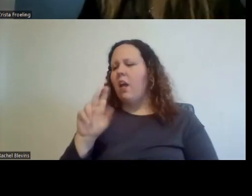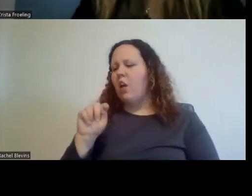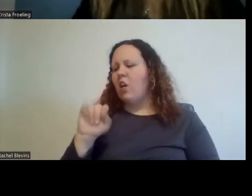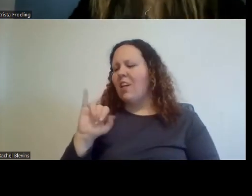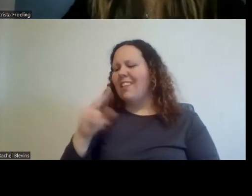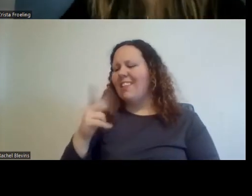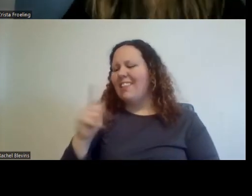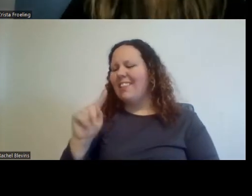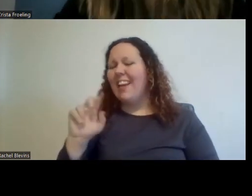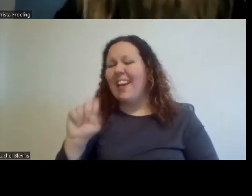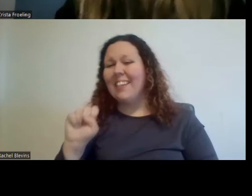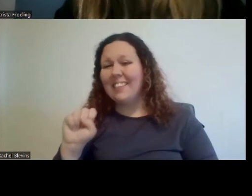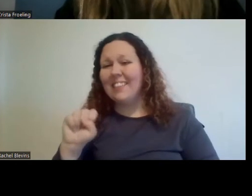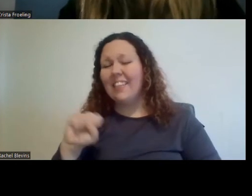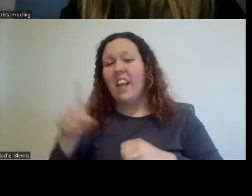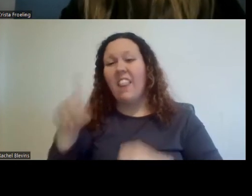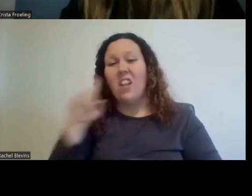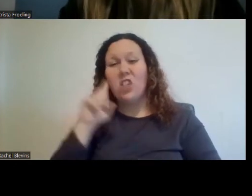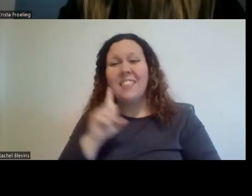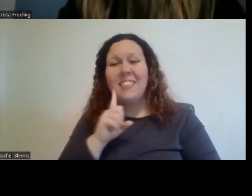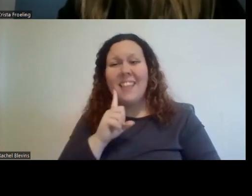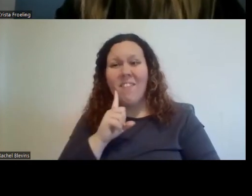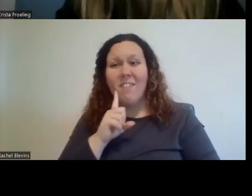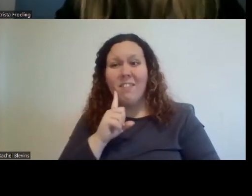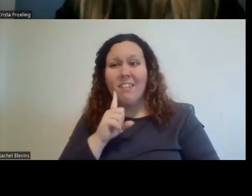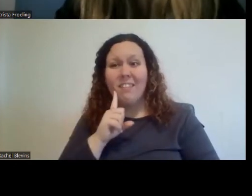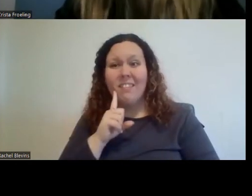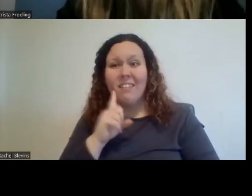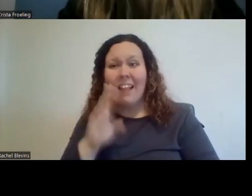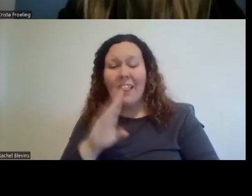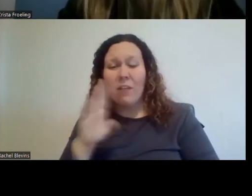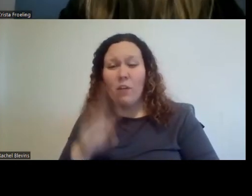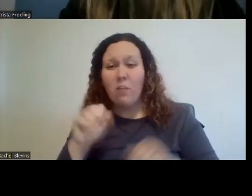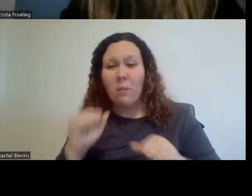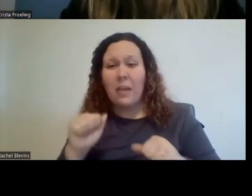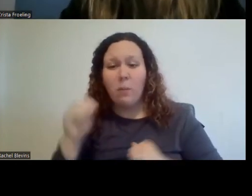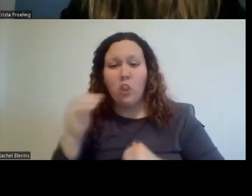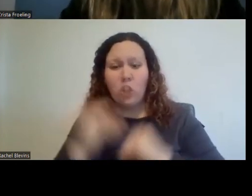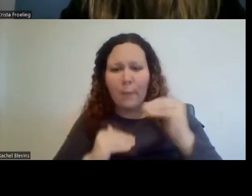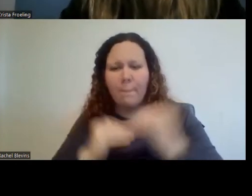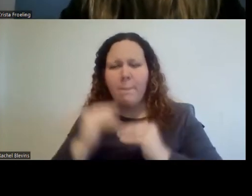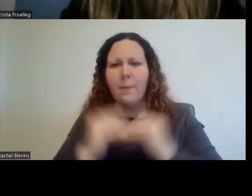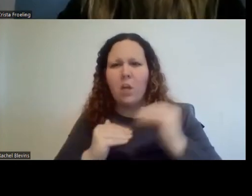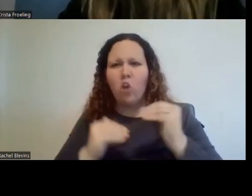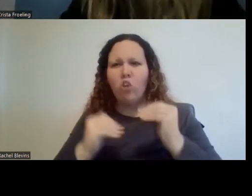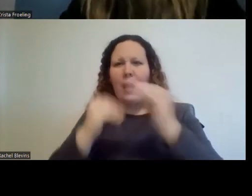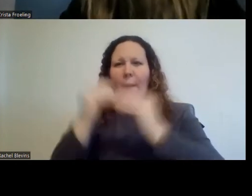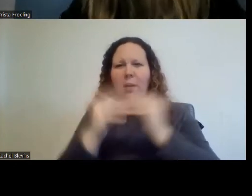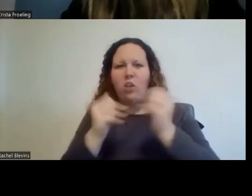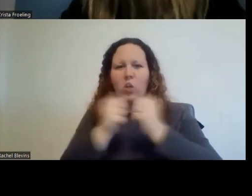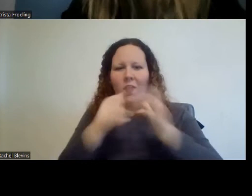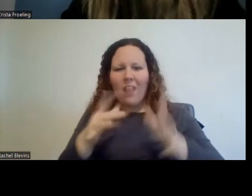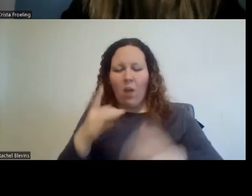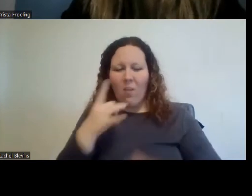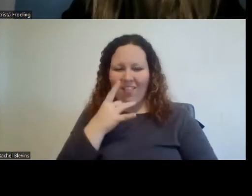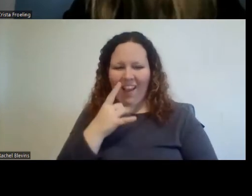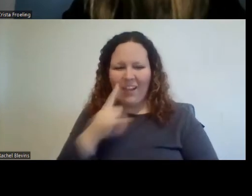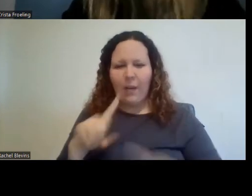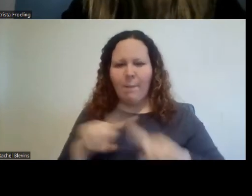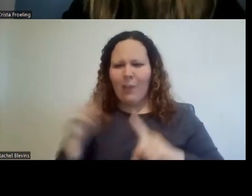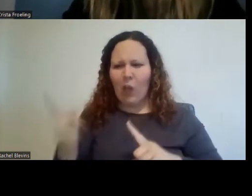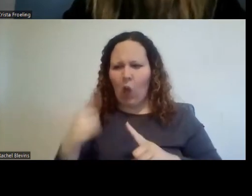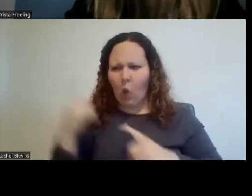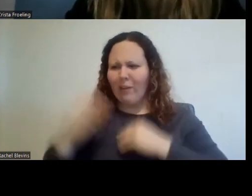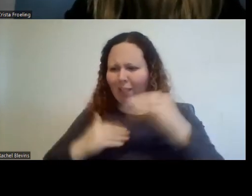because they would never build a building that didn't have light, but they build buildings all the time that